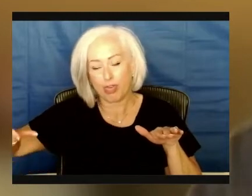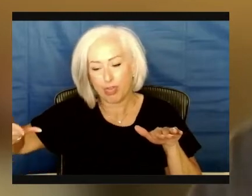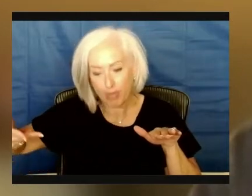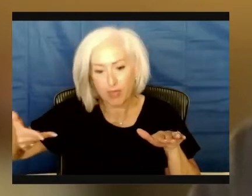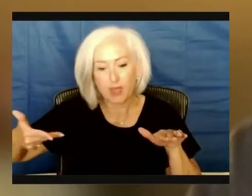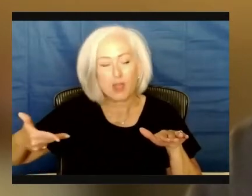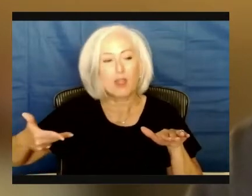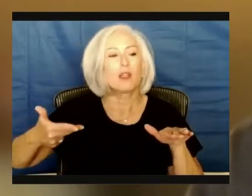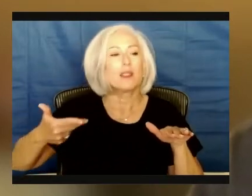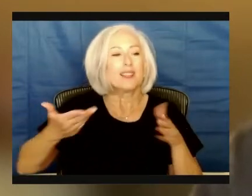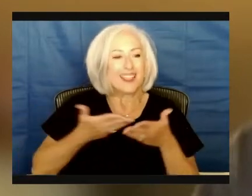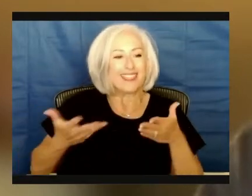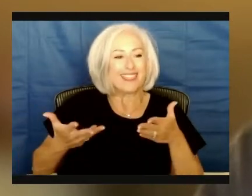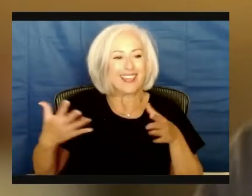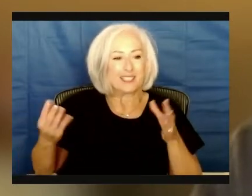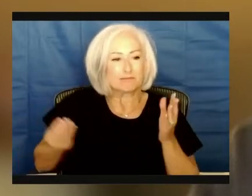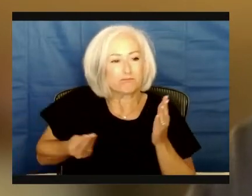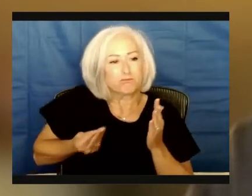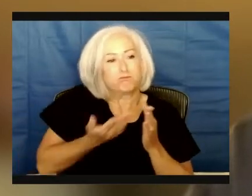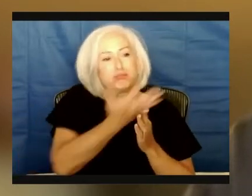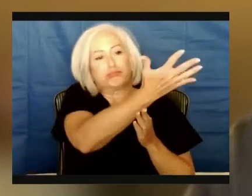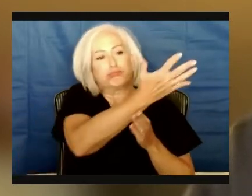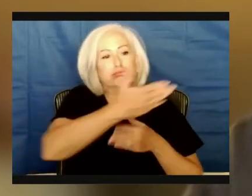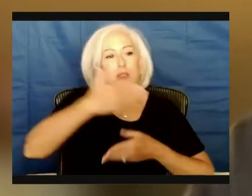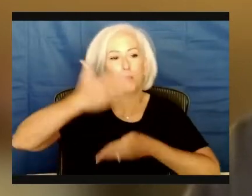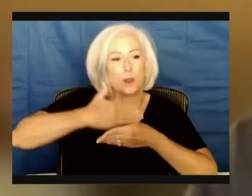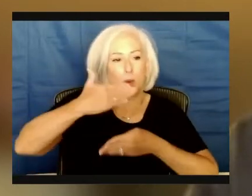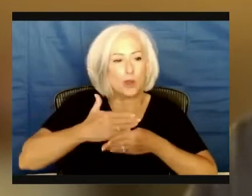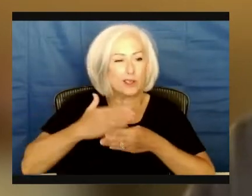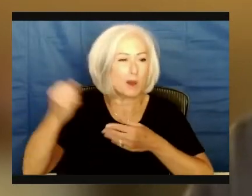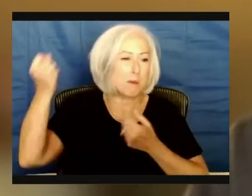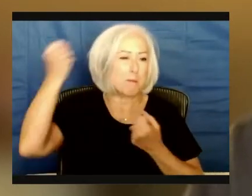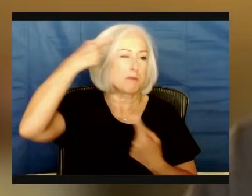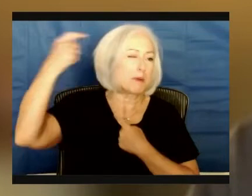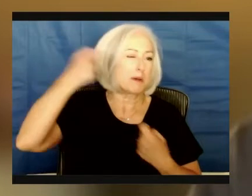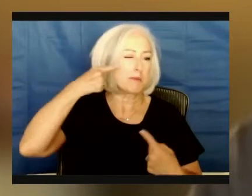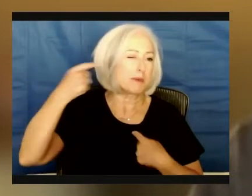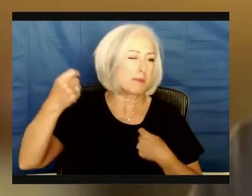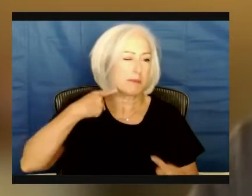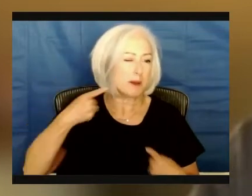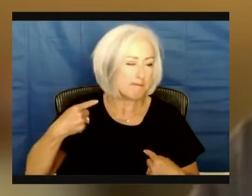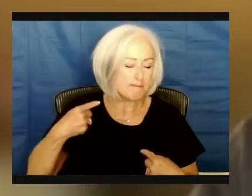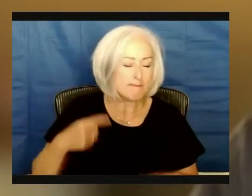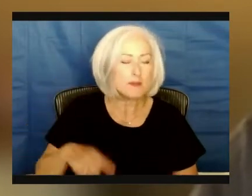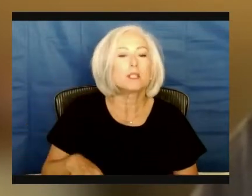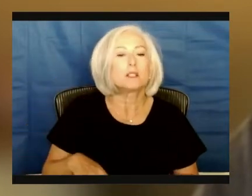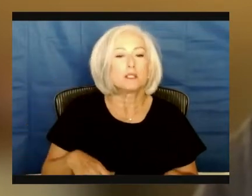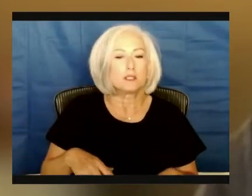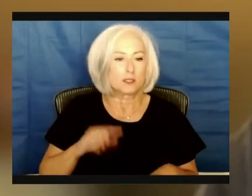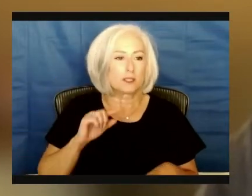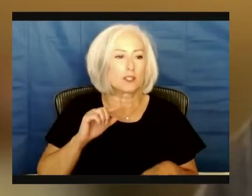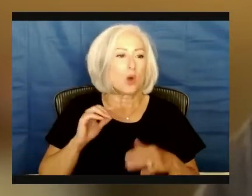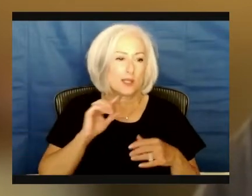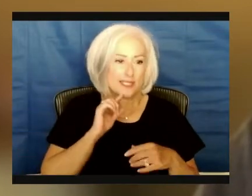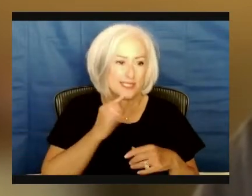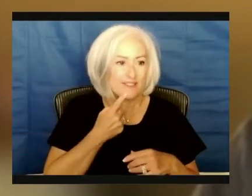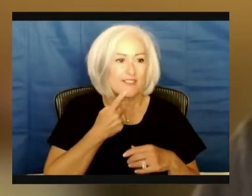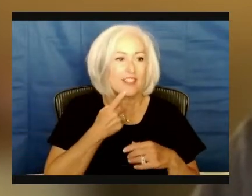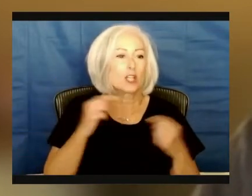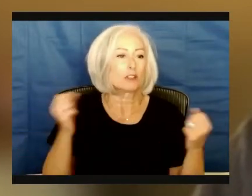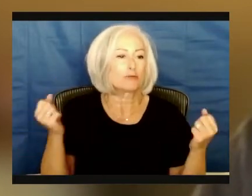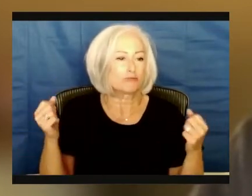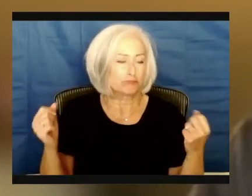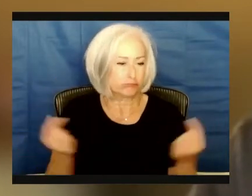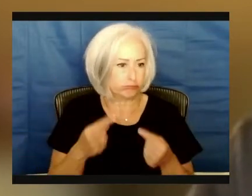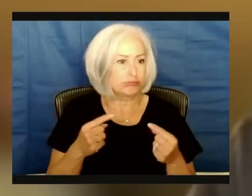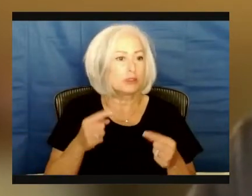and some entrapment that was happening. And so there was some extended extrication for some of the patients with severe damage to limbs and things like